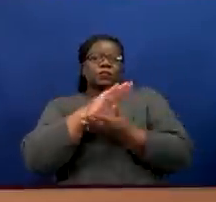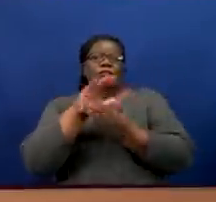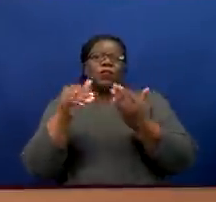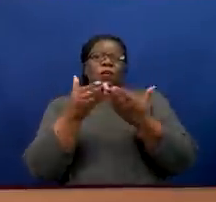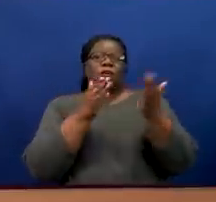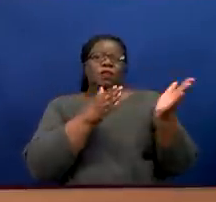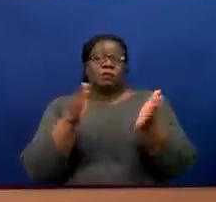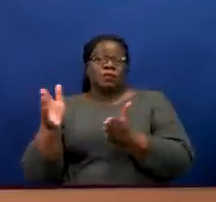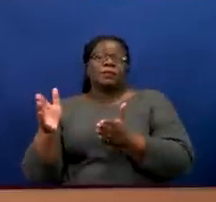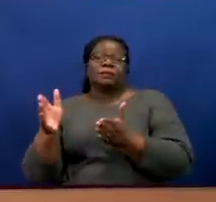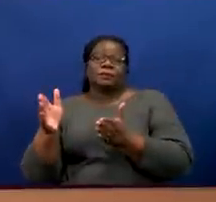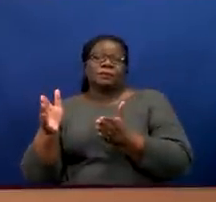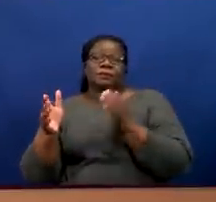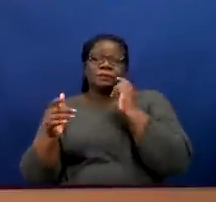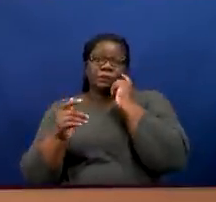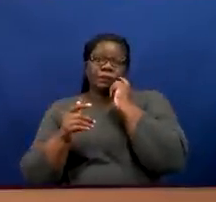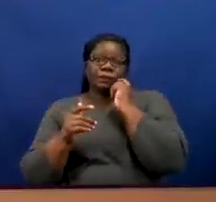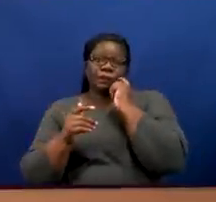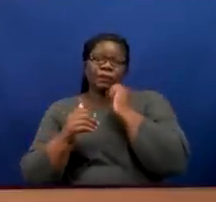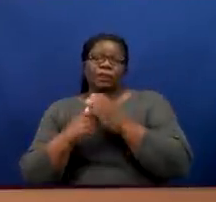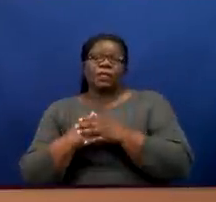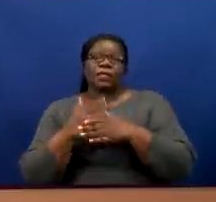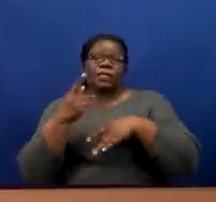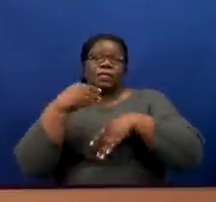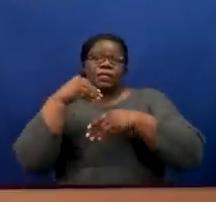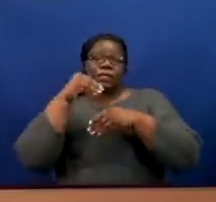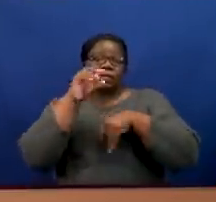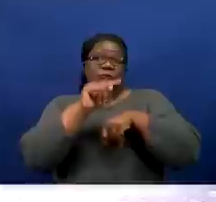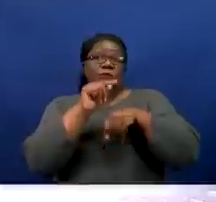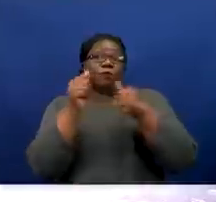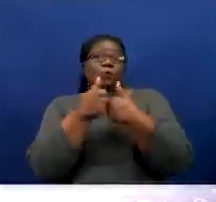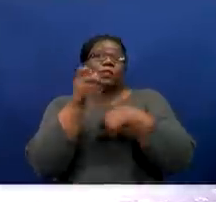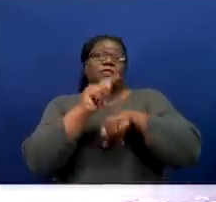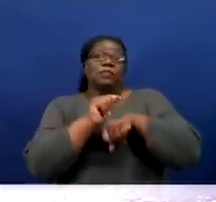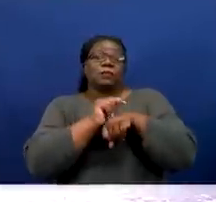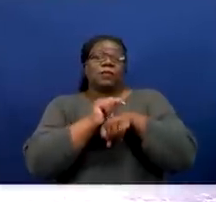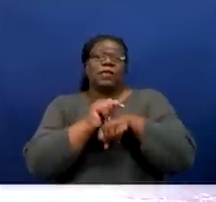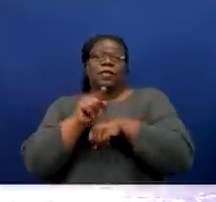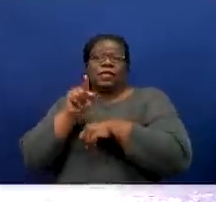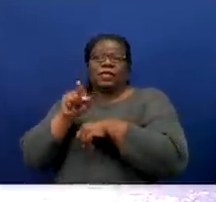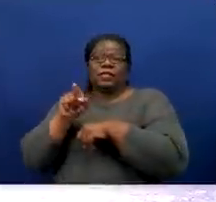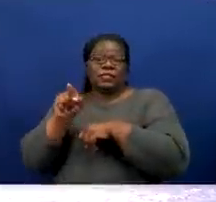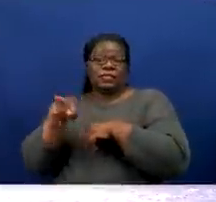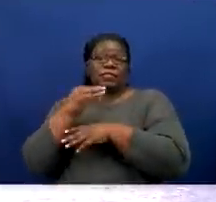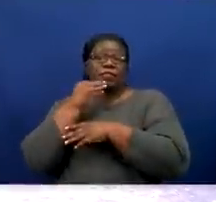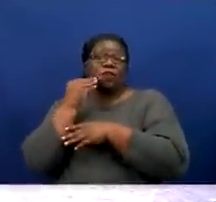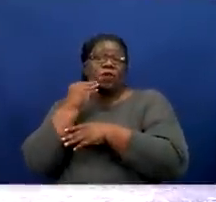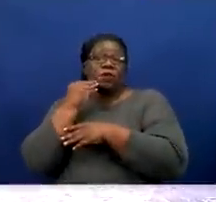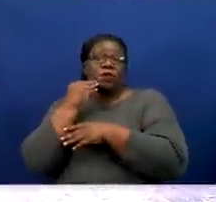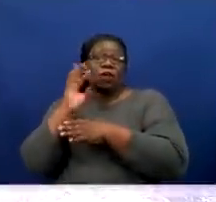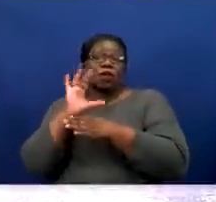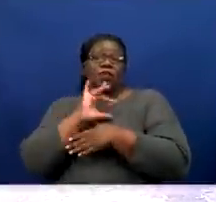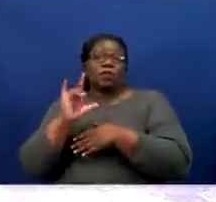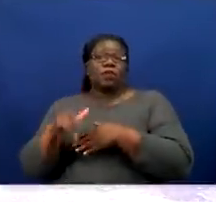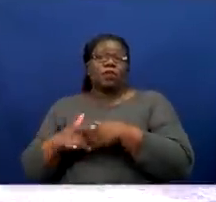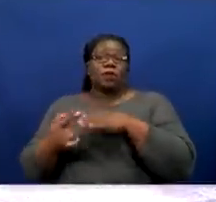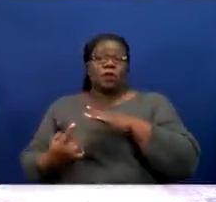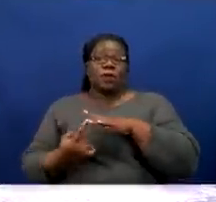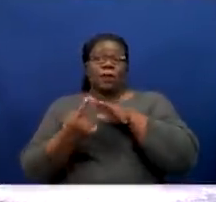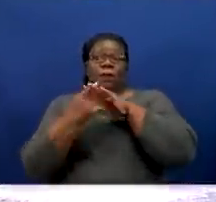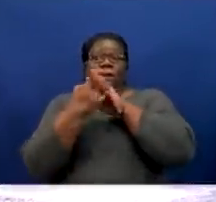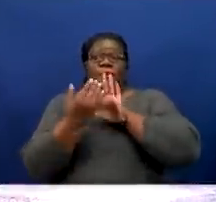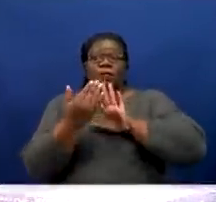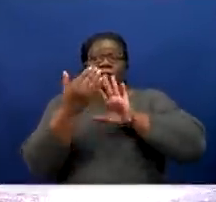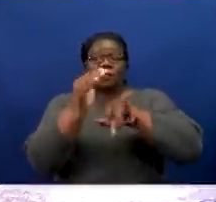in mind to do in the temple of the Lord and in his own palace, the Lord appeared to him at